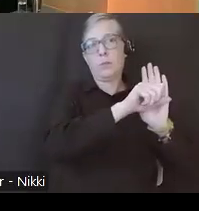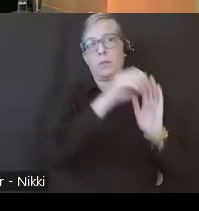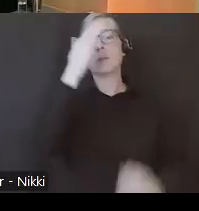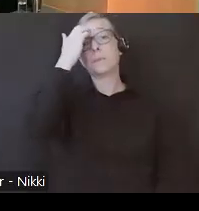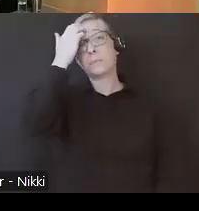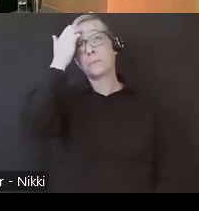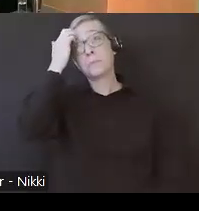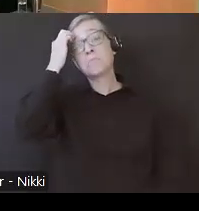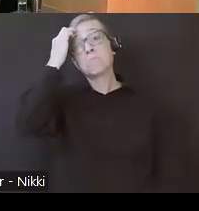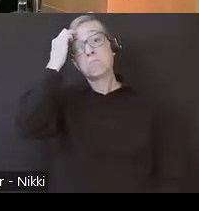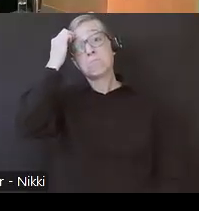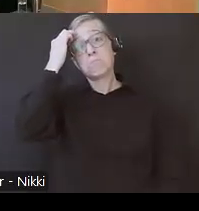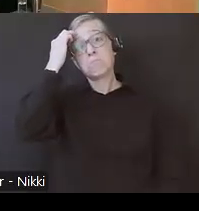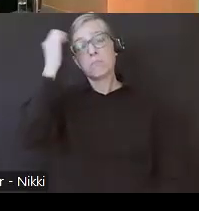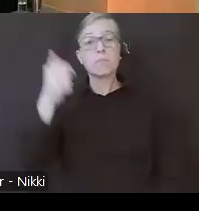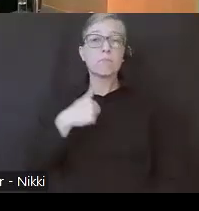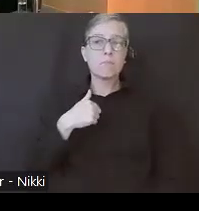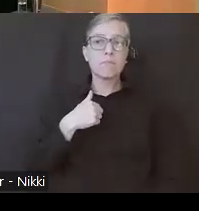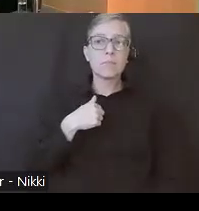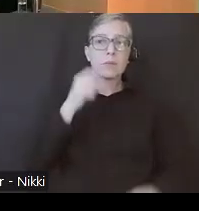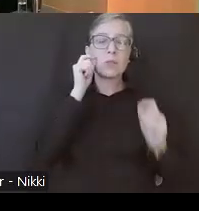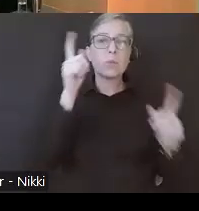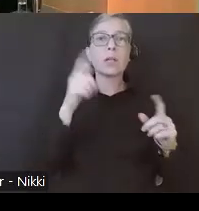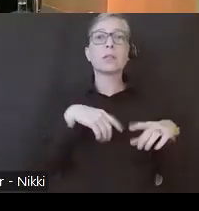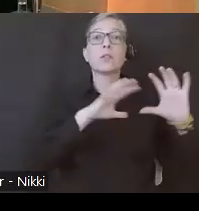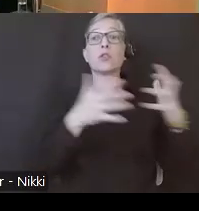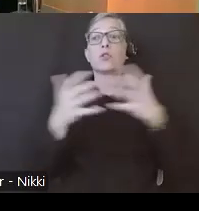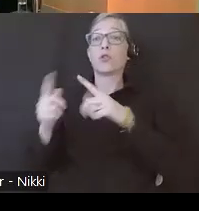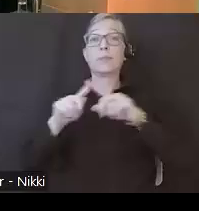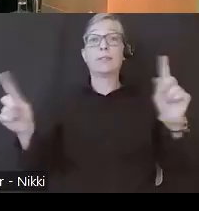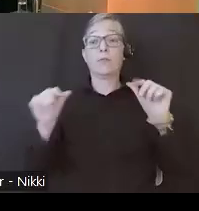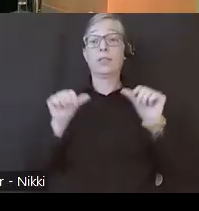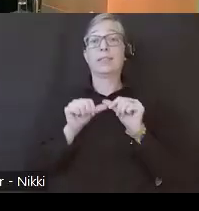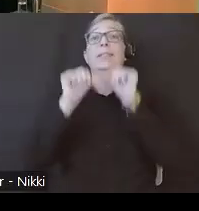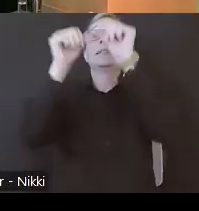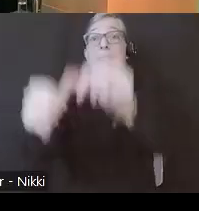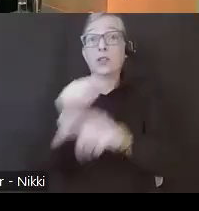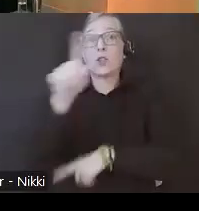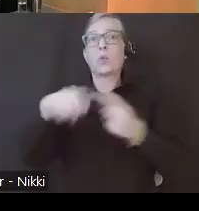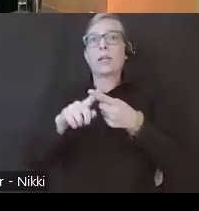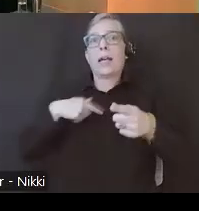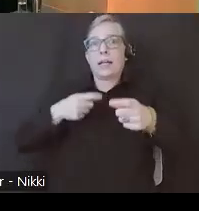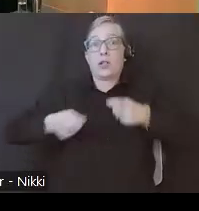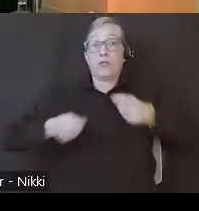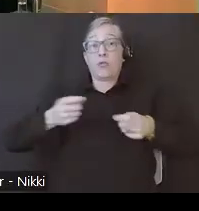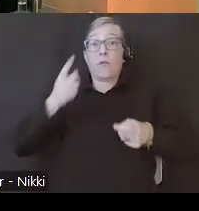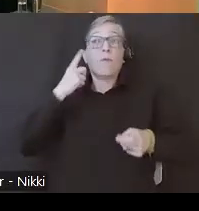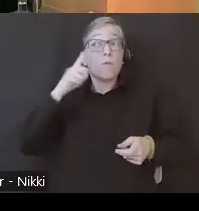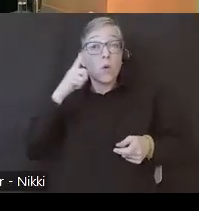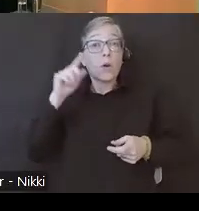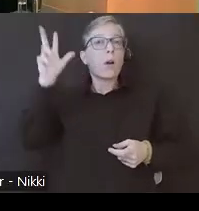was surprised that the group differences persisted when I controlled for auditory hallucinations. That is, our